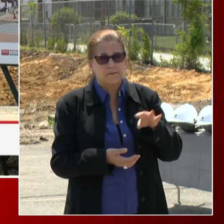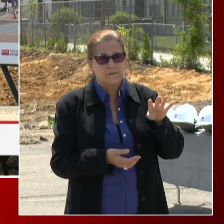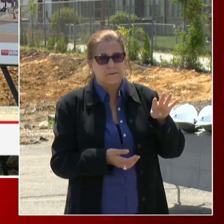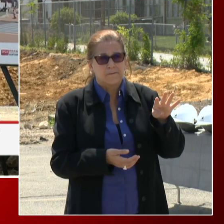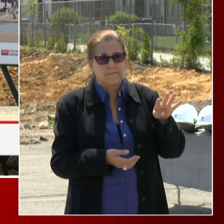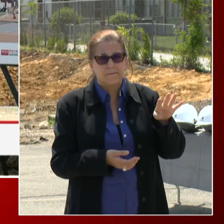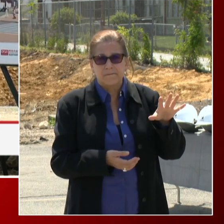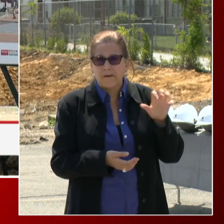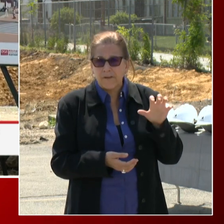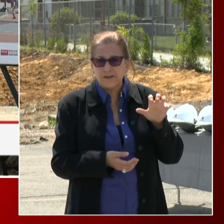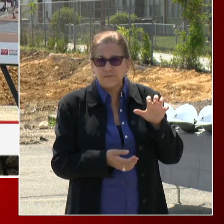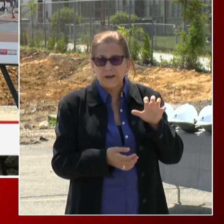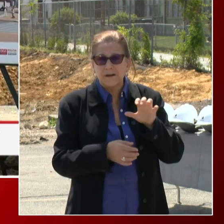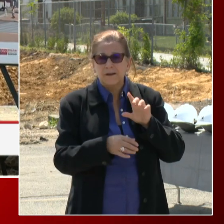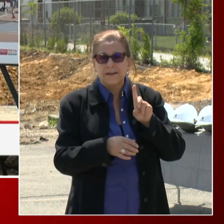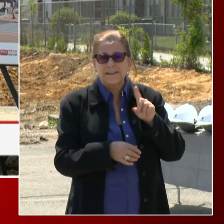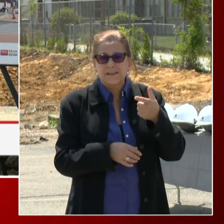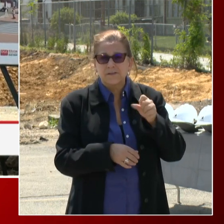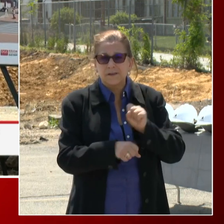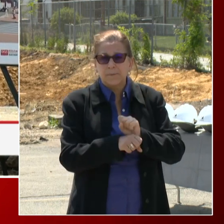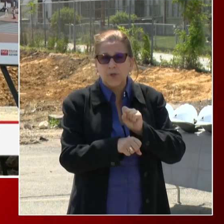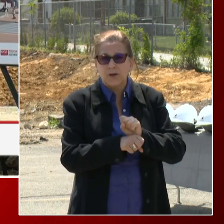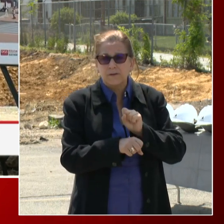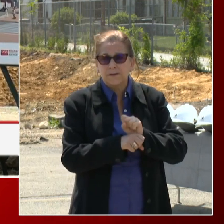Ward 7.